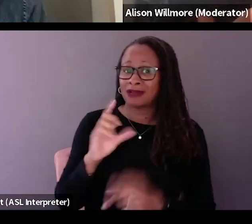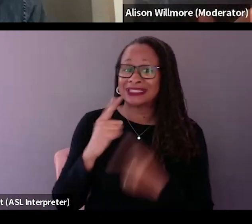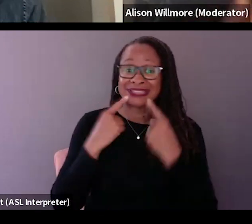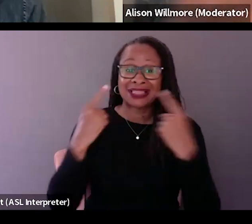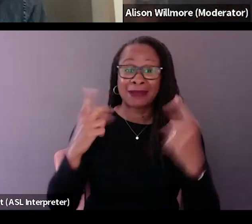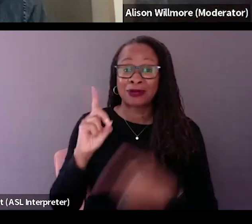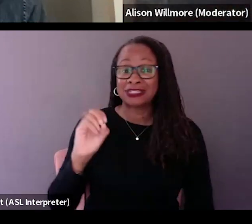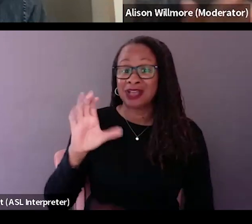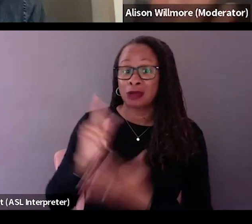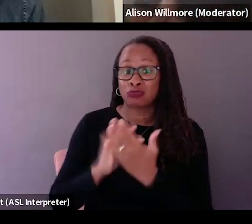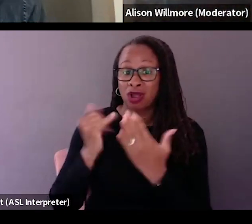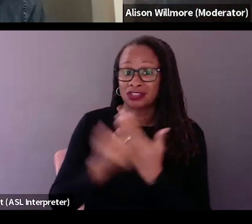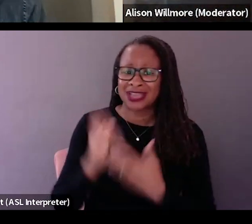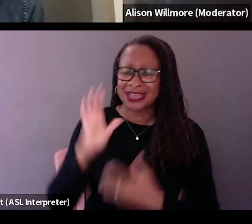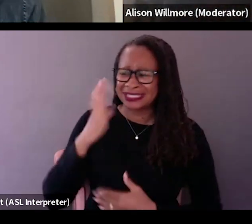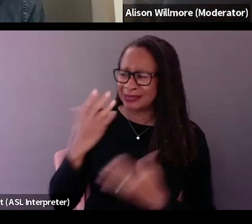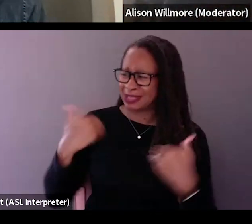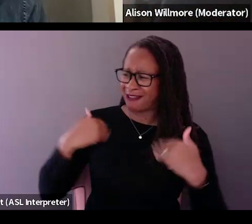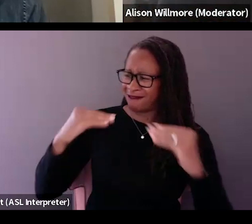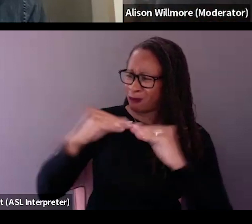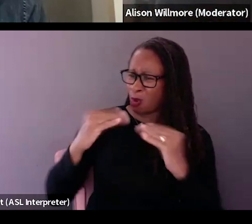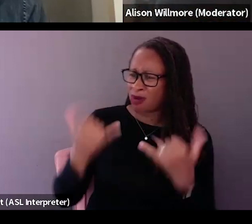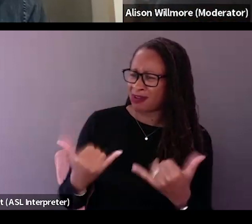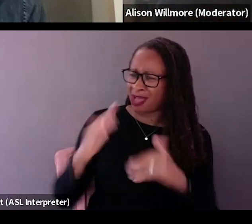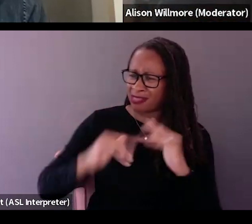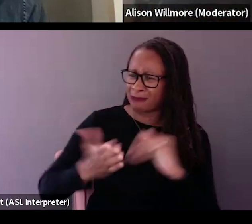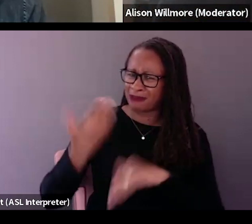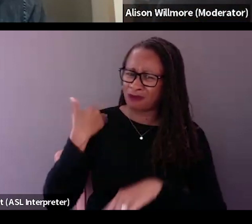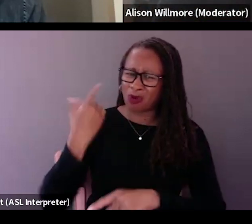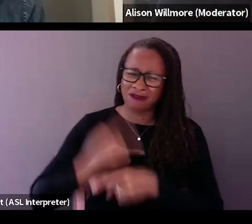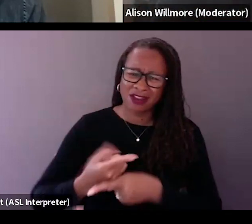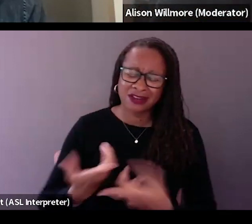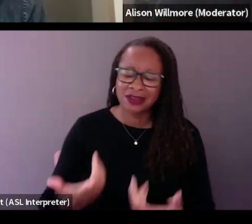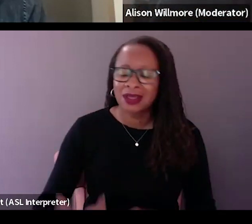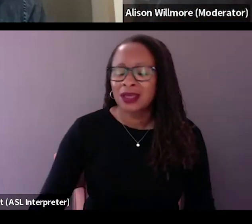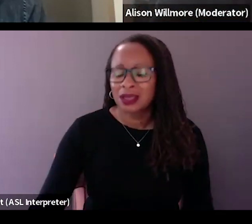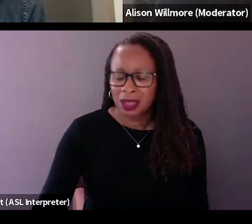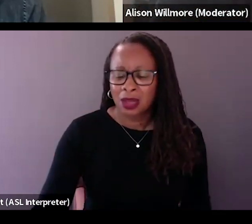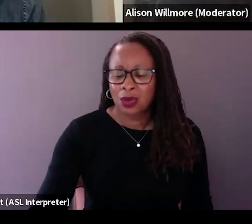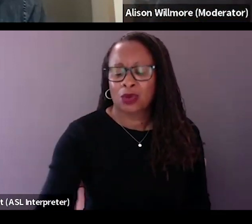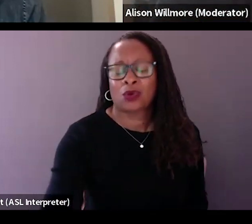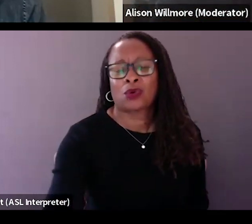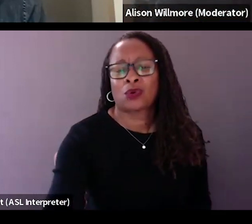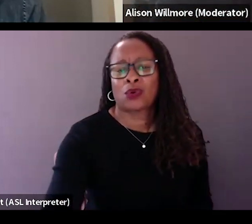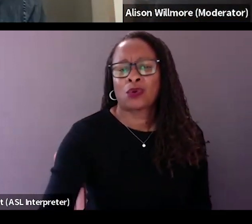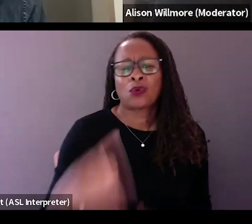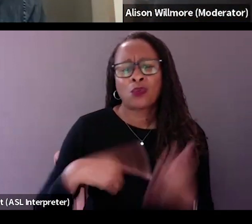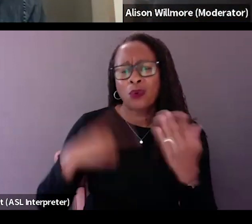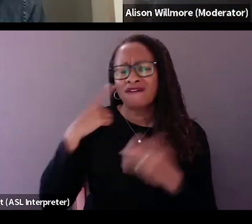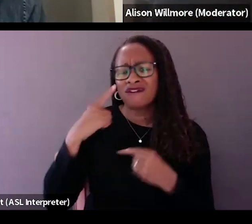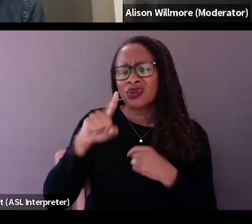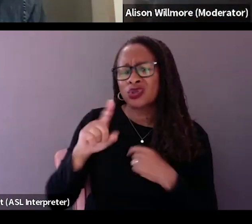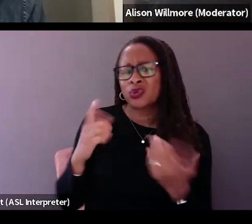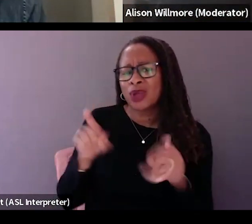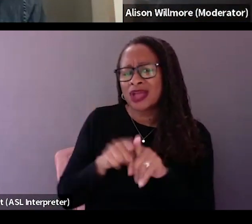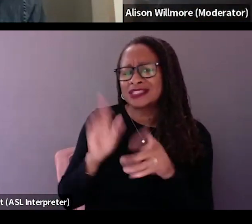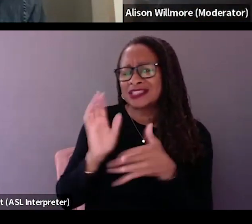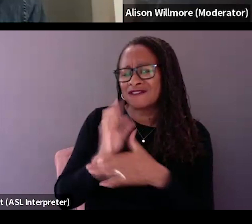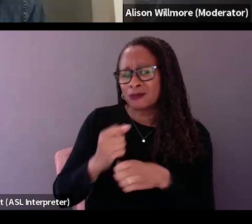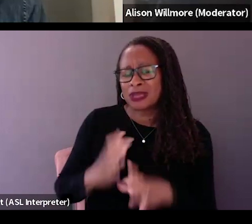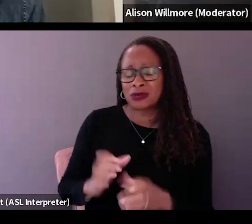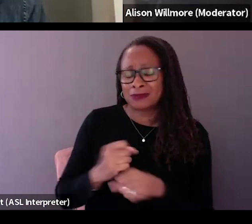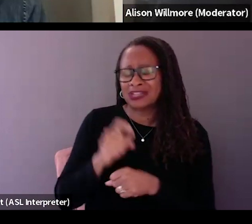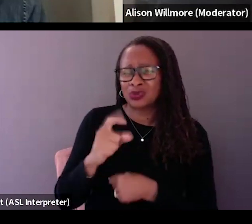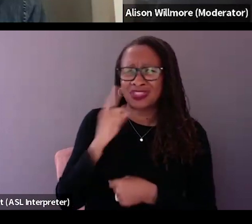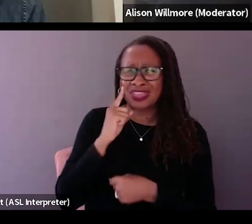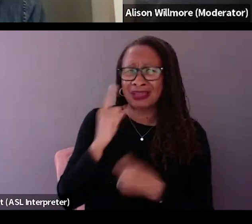to be more now, maybe than ever before. What, for you as a filmmaker, makes you think twice when you're approached about